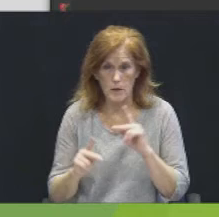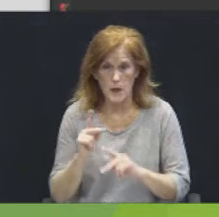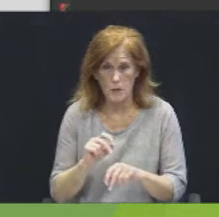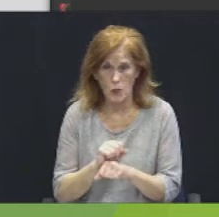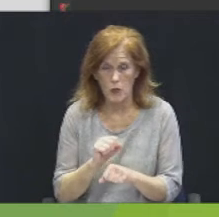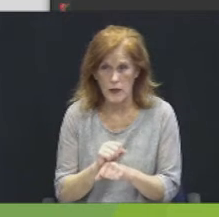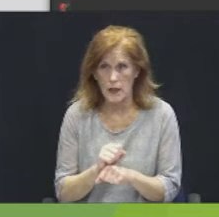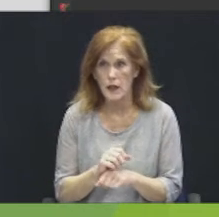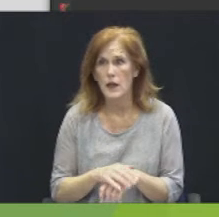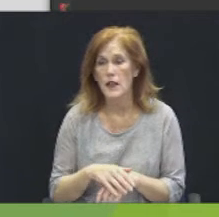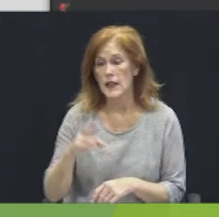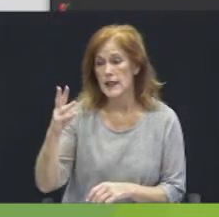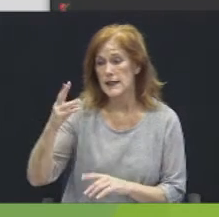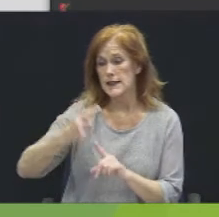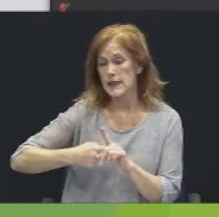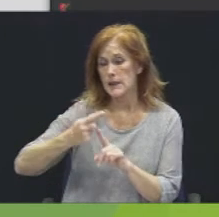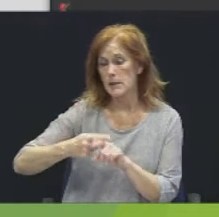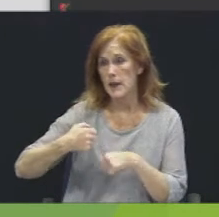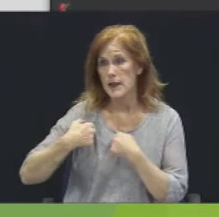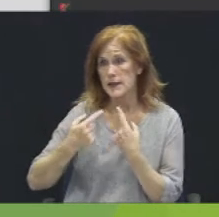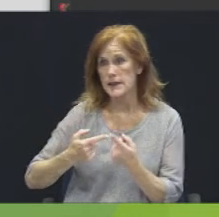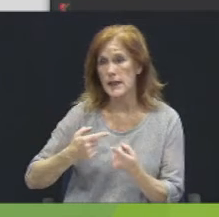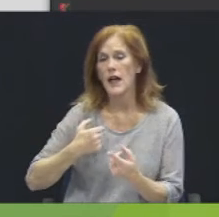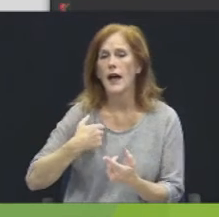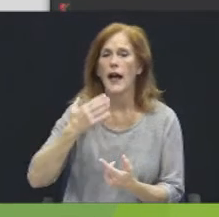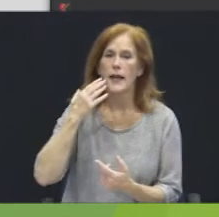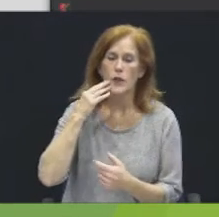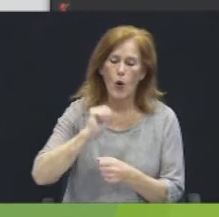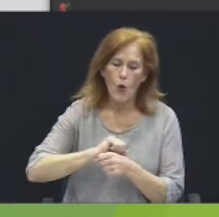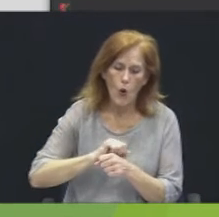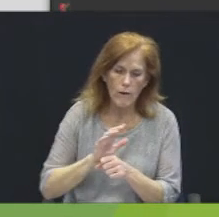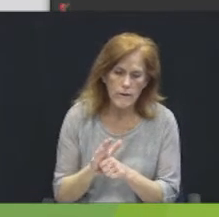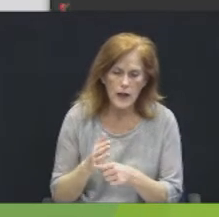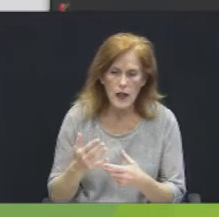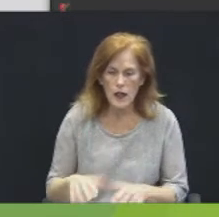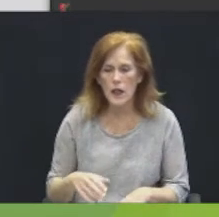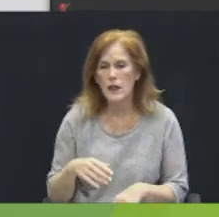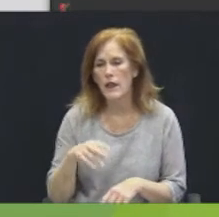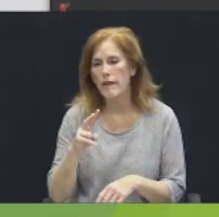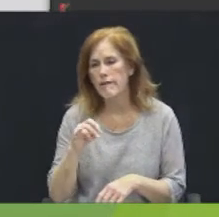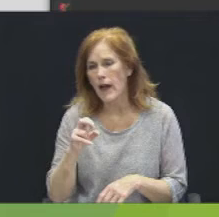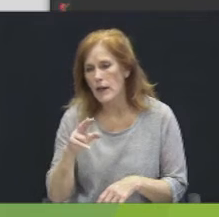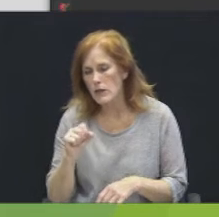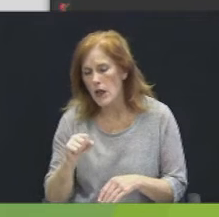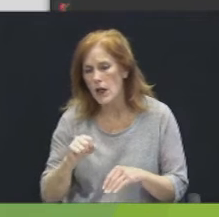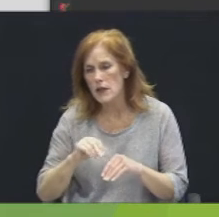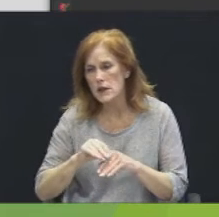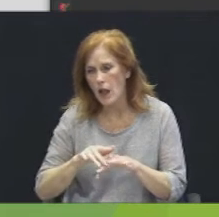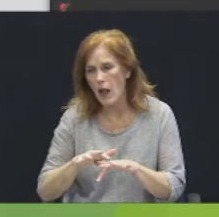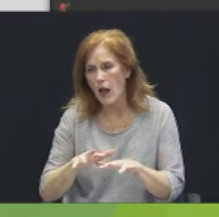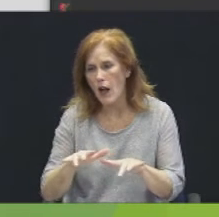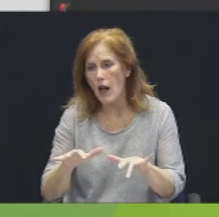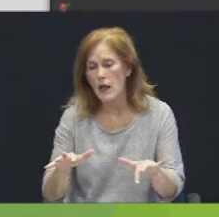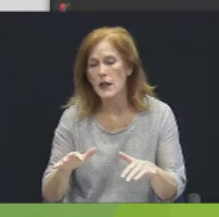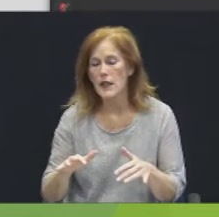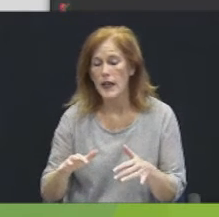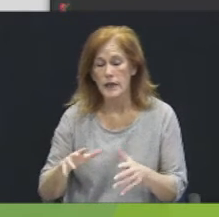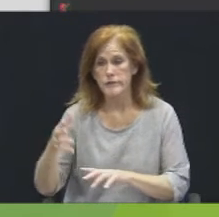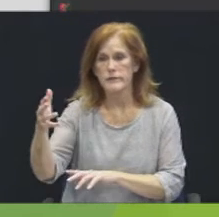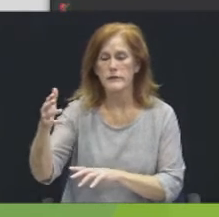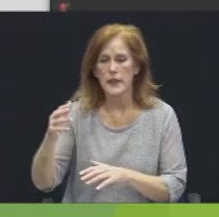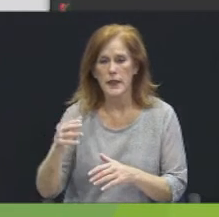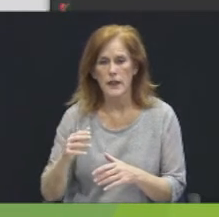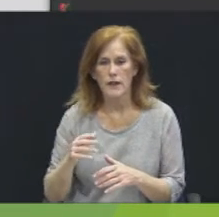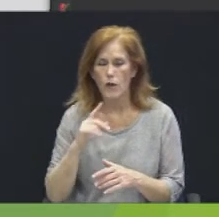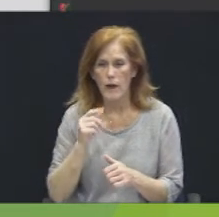last 6 months, there's been, I know we've had COVID and we've had the virus, and it's been kind of a shakeup for